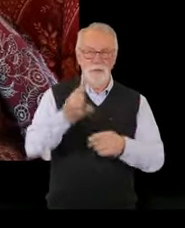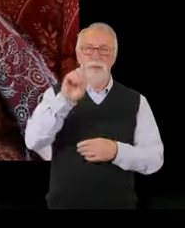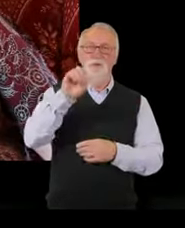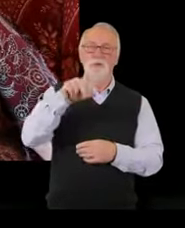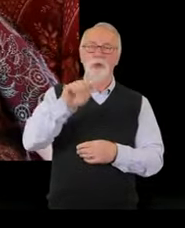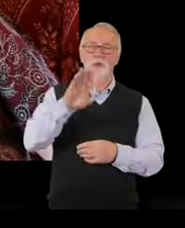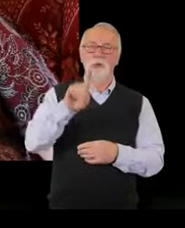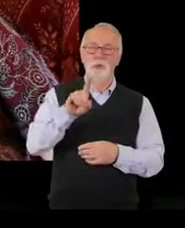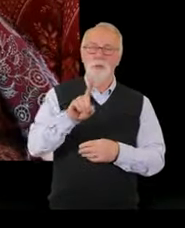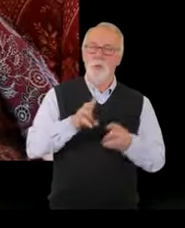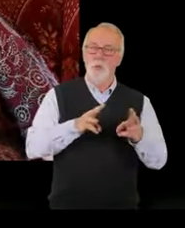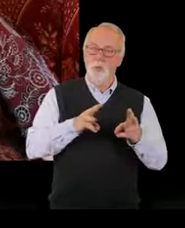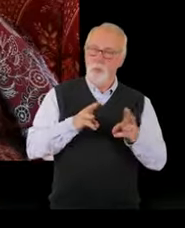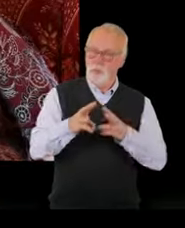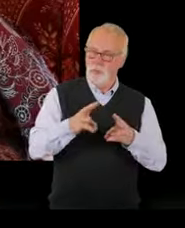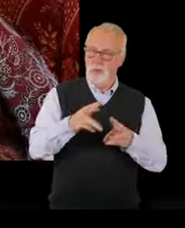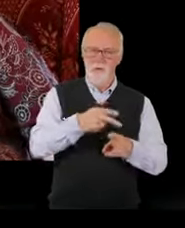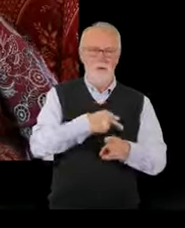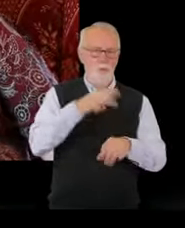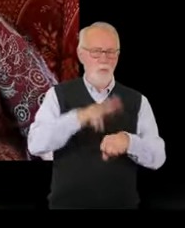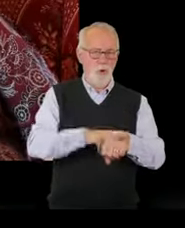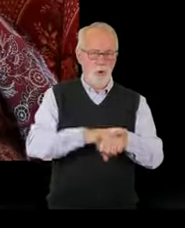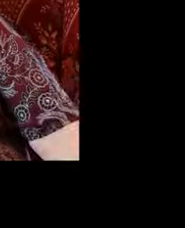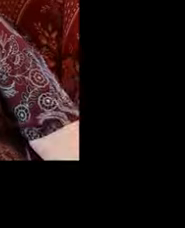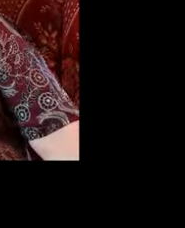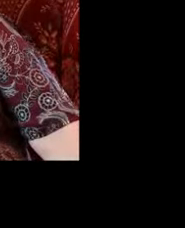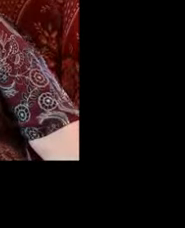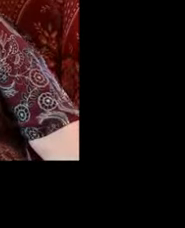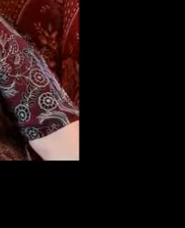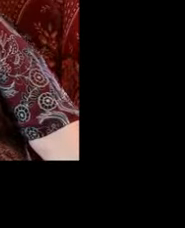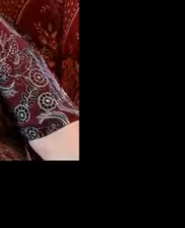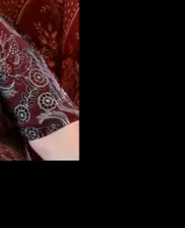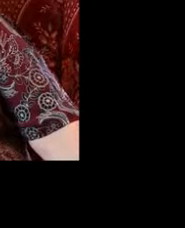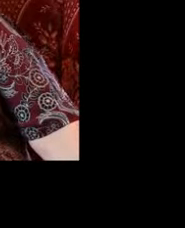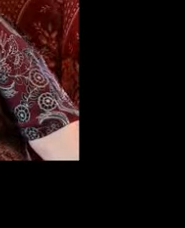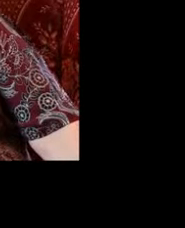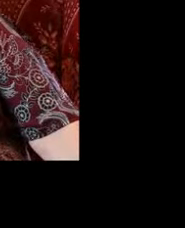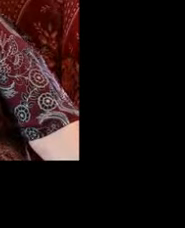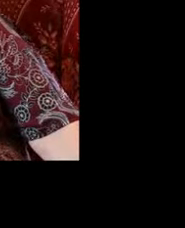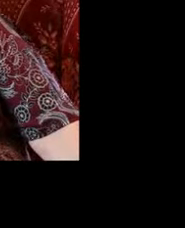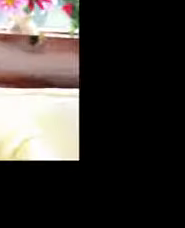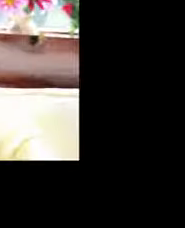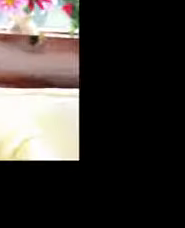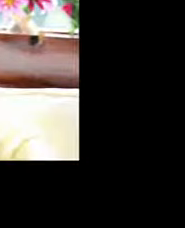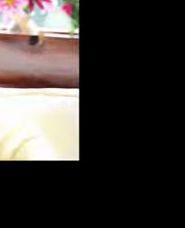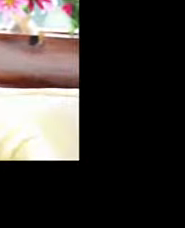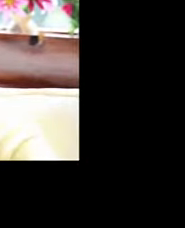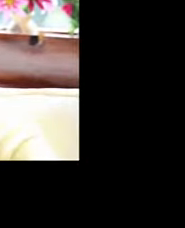tidy up or do whatever else that needs to be done for Donald. And it works out very, very well.